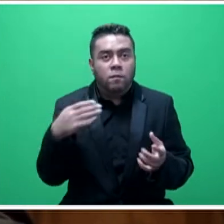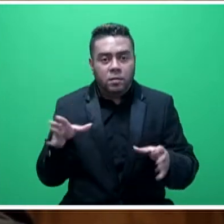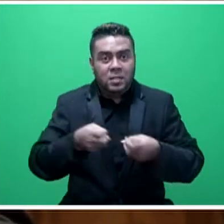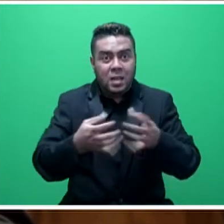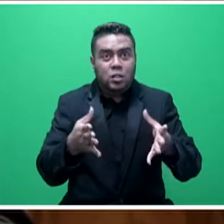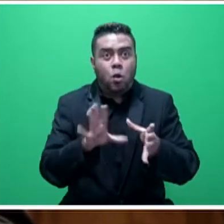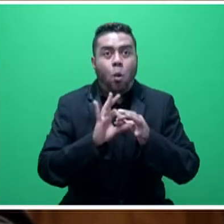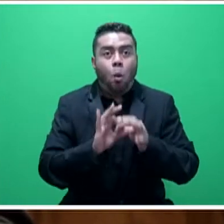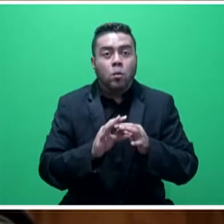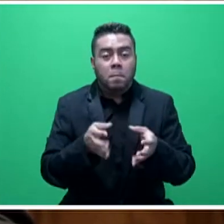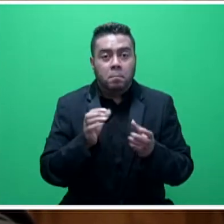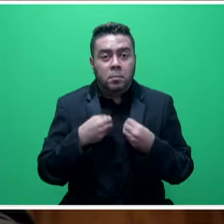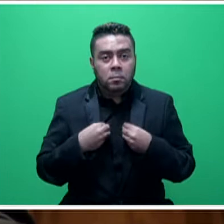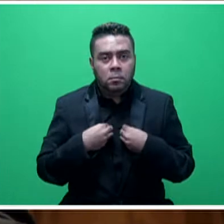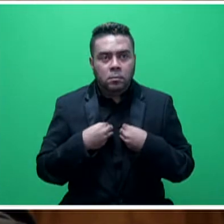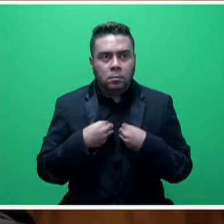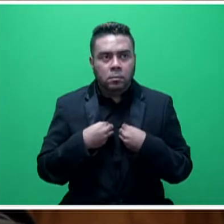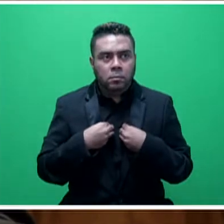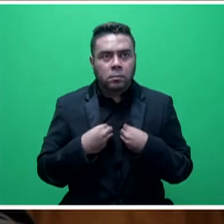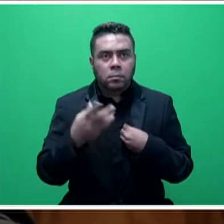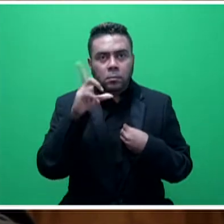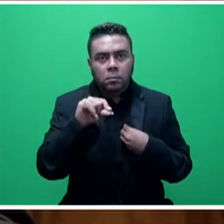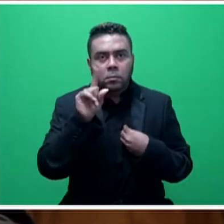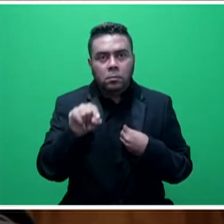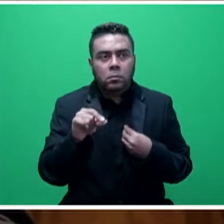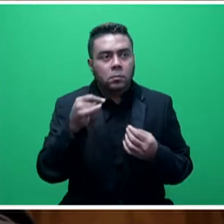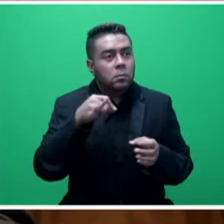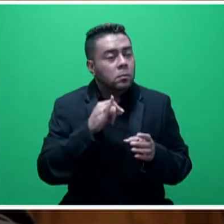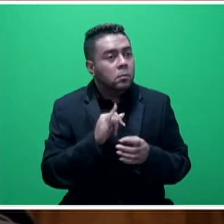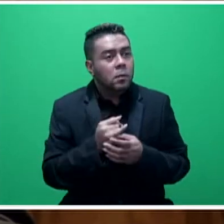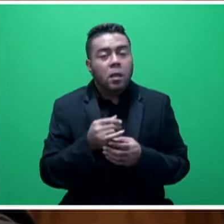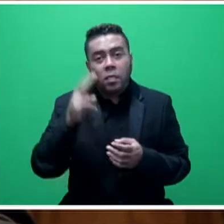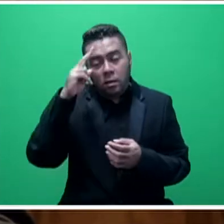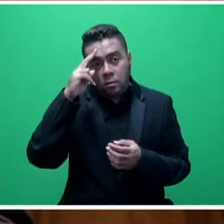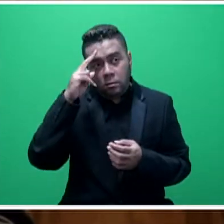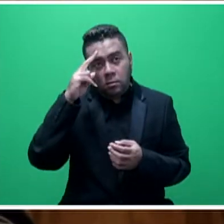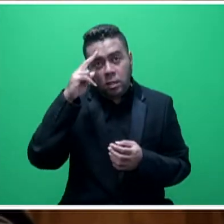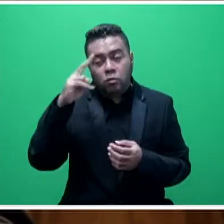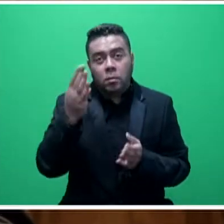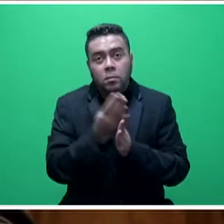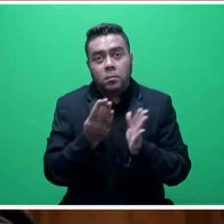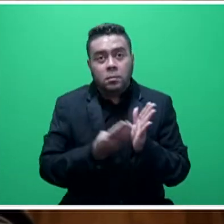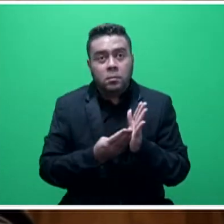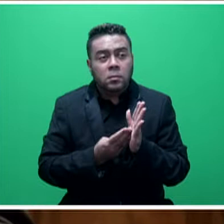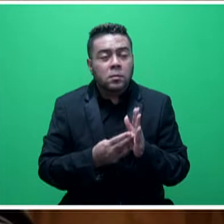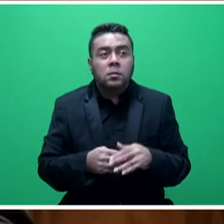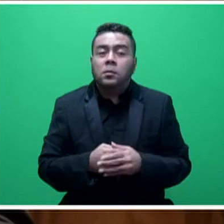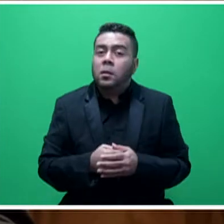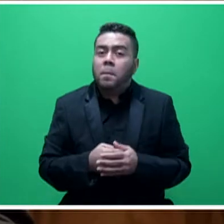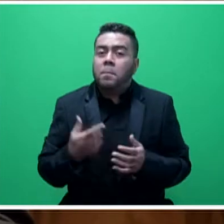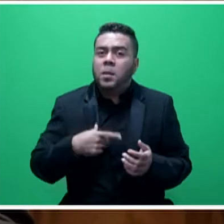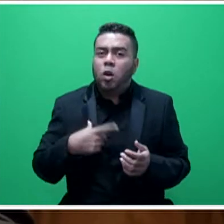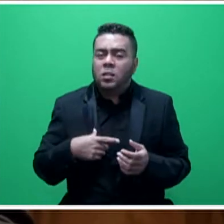Speaker, said the list continues. Mr. Speaker, said the reason the national budget addressed so many areas and shocked so many critics is because a